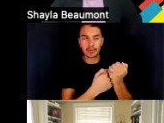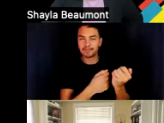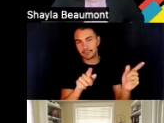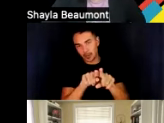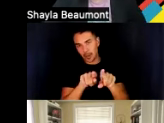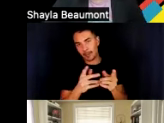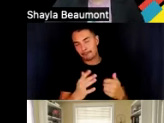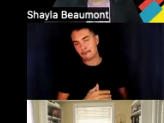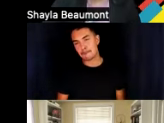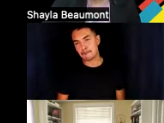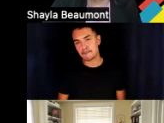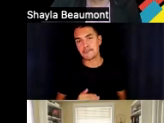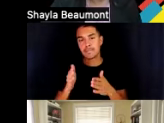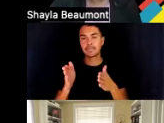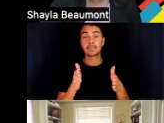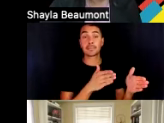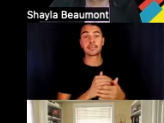slide.